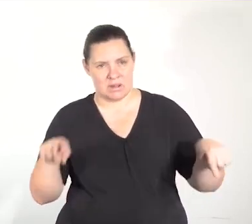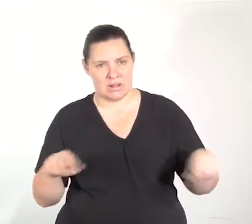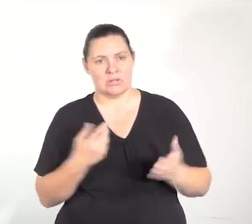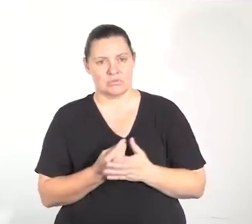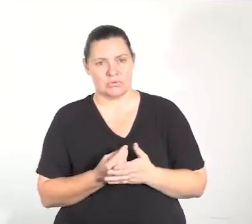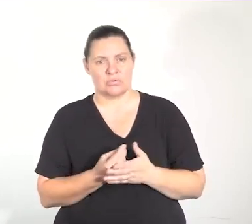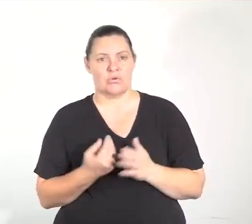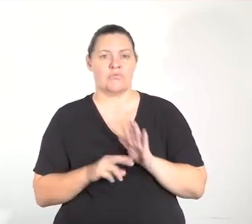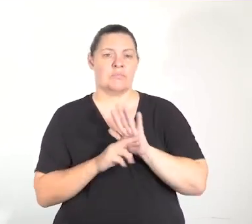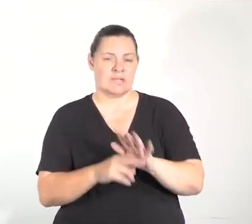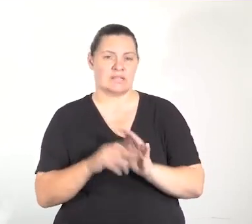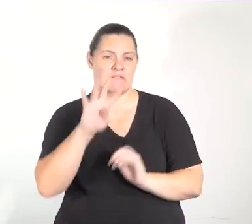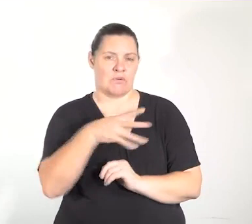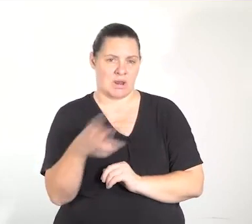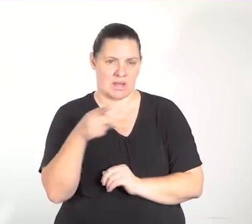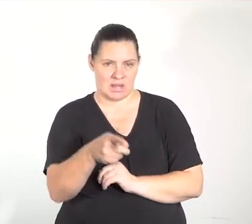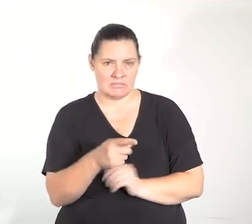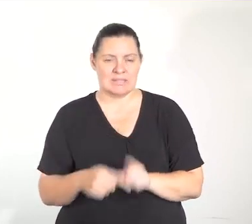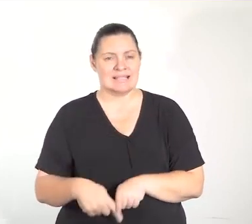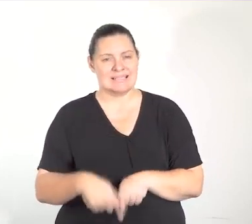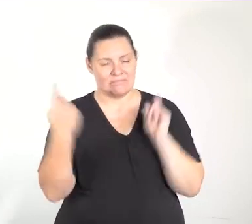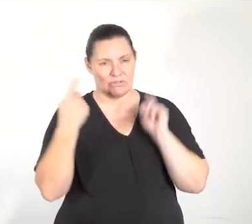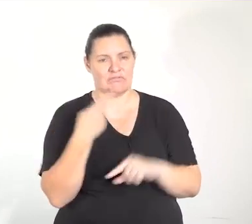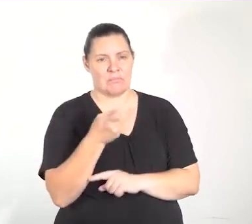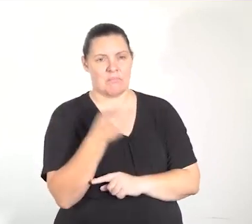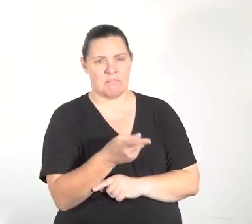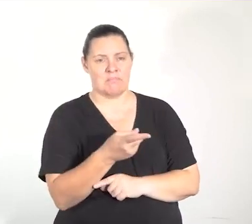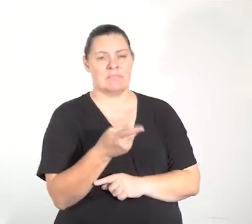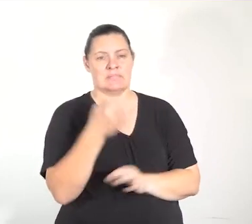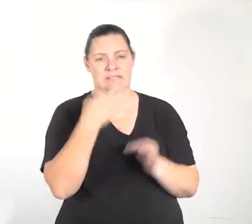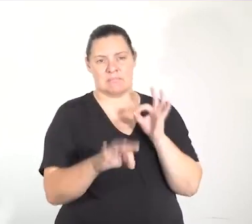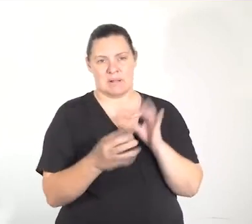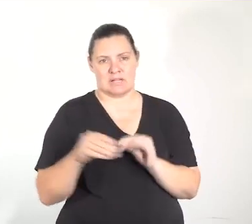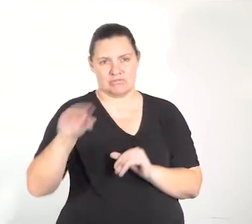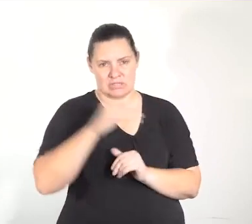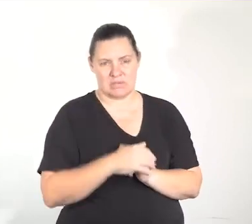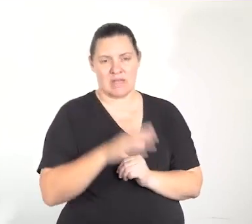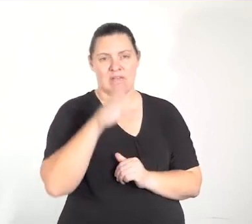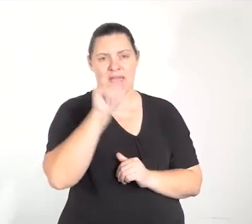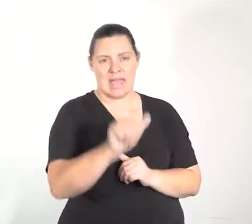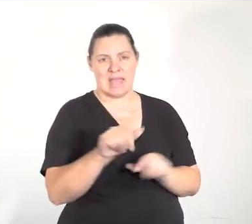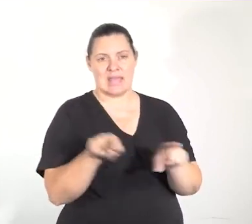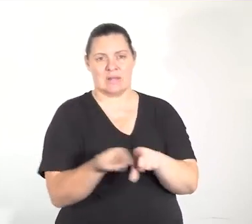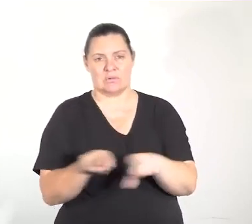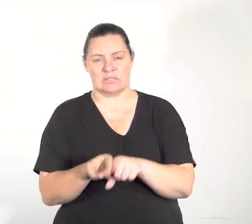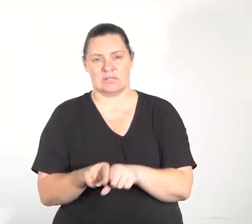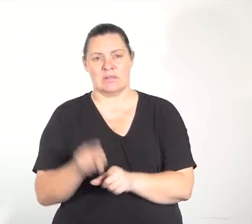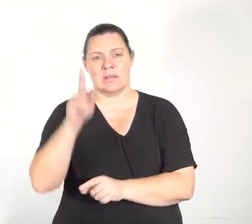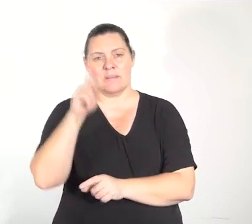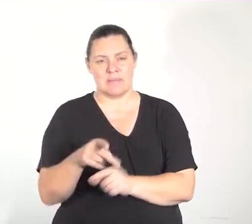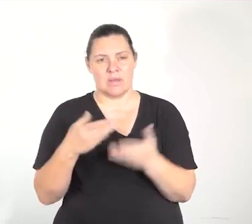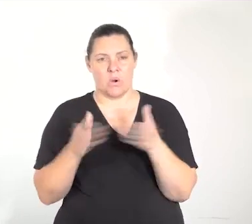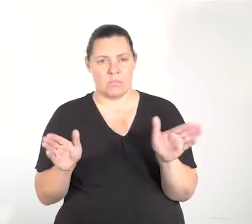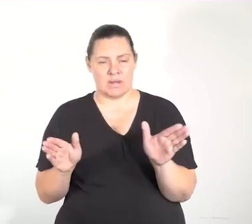variables to represent in this formula, but this formula is different from the one of simple interest. Here we have A is equals to